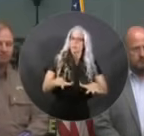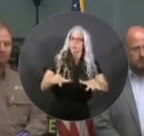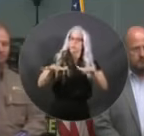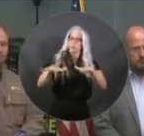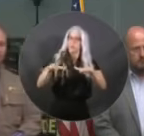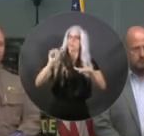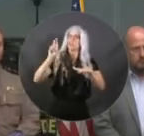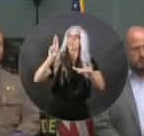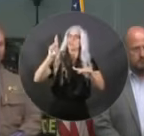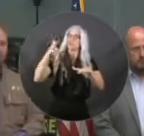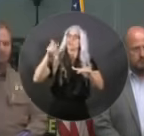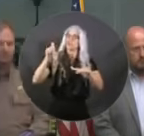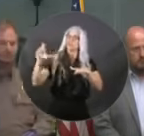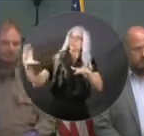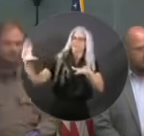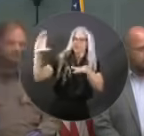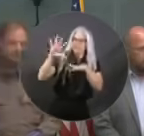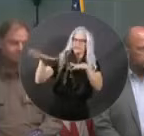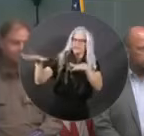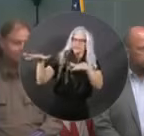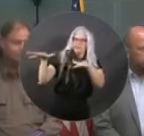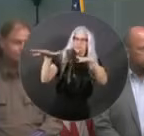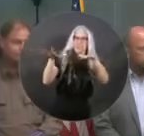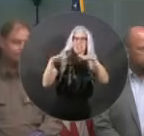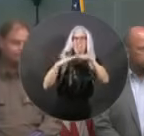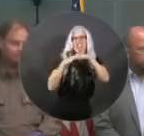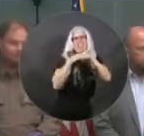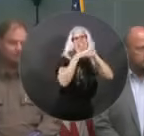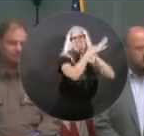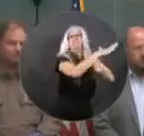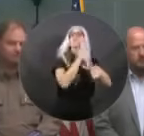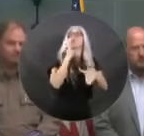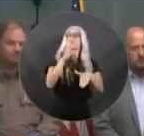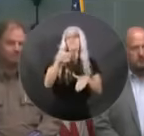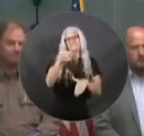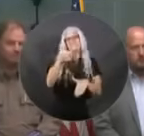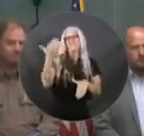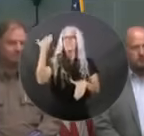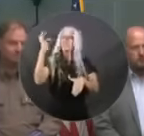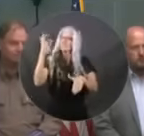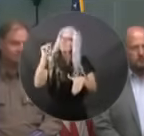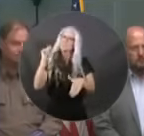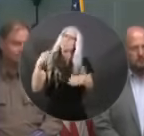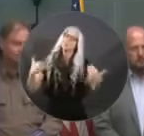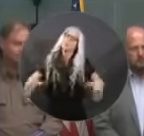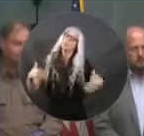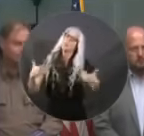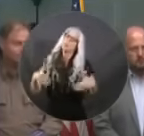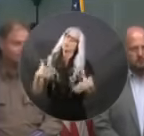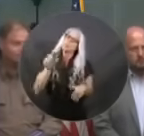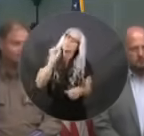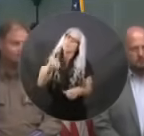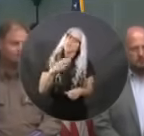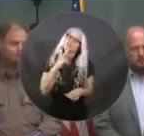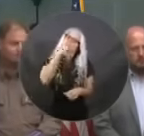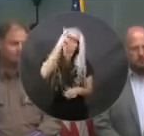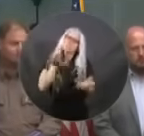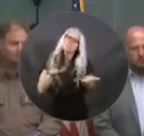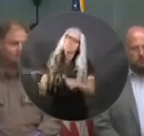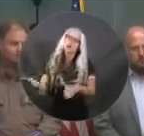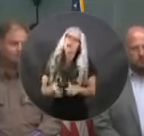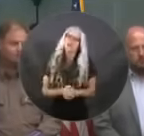some areas of the Big Bend. That is life-threatening storm surge. That is storm surge that if you're there while that